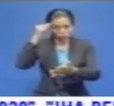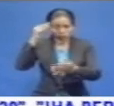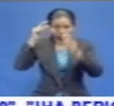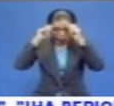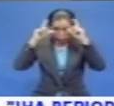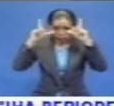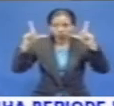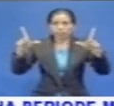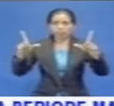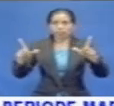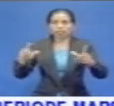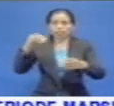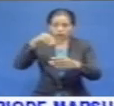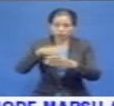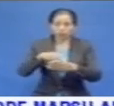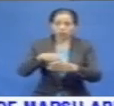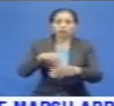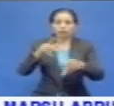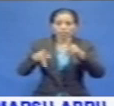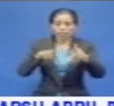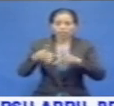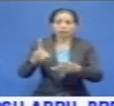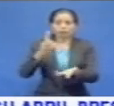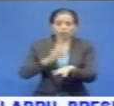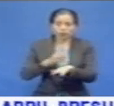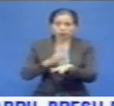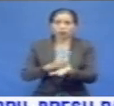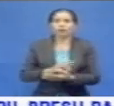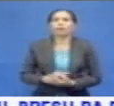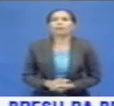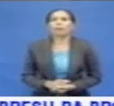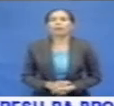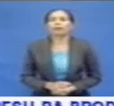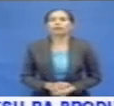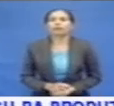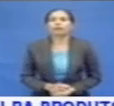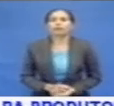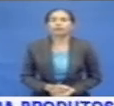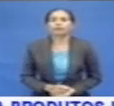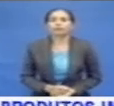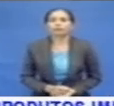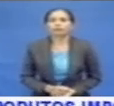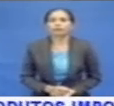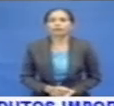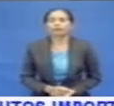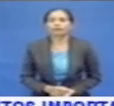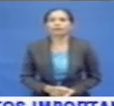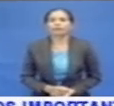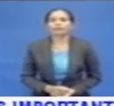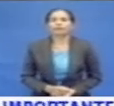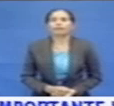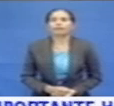Profissionais de Saúde. Today's meeting with the Prime Minister is to inform Timor-Leste and to inform the